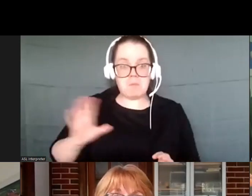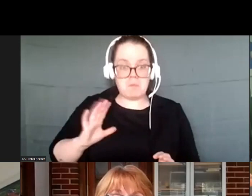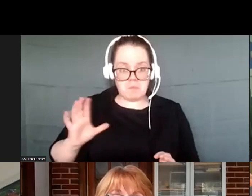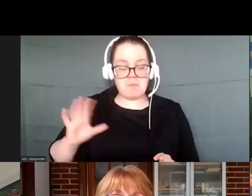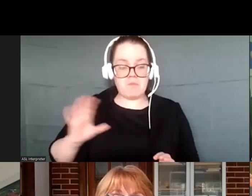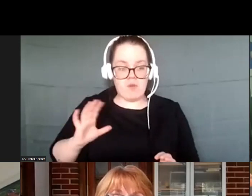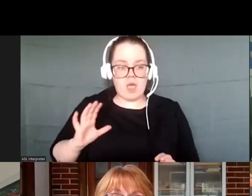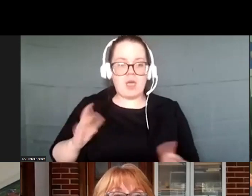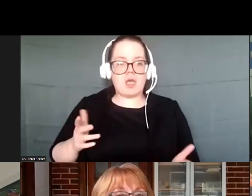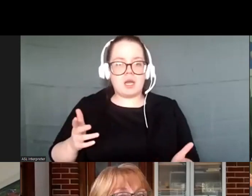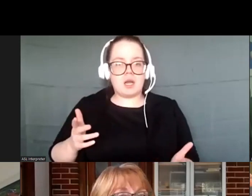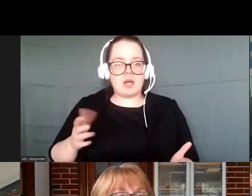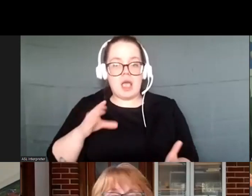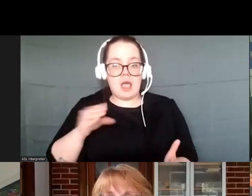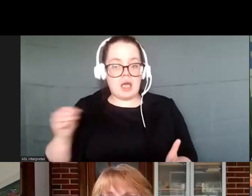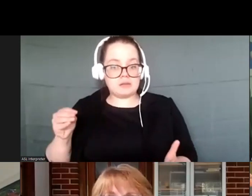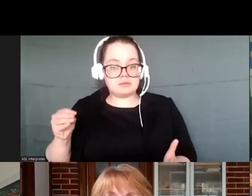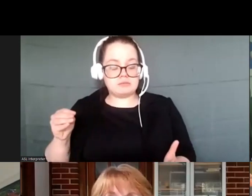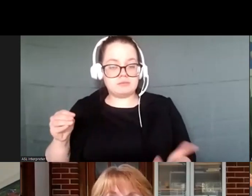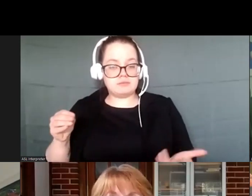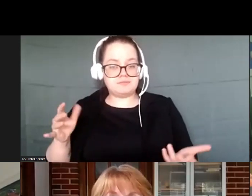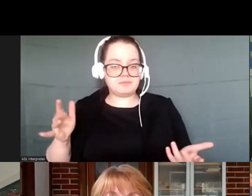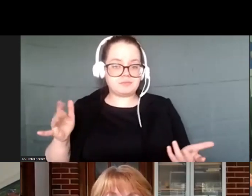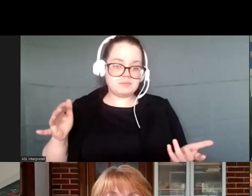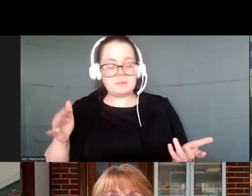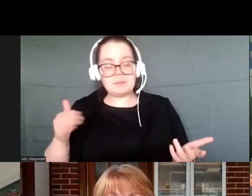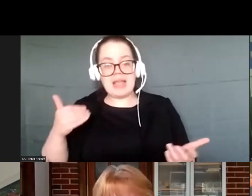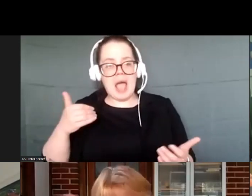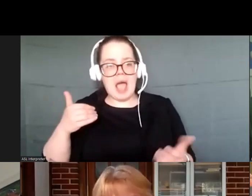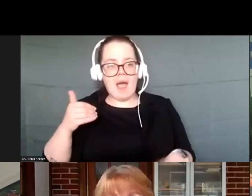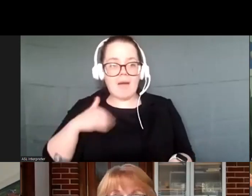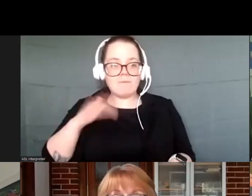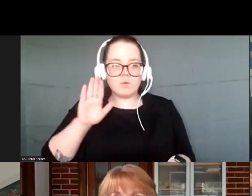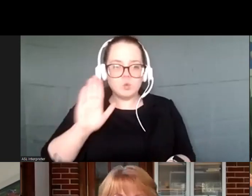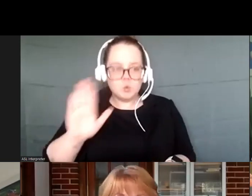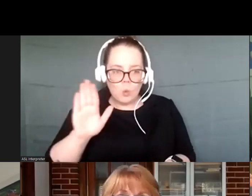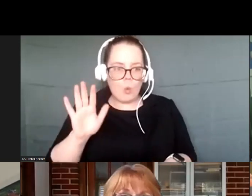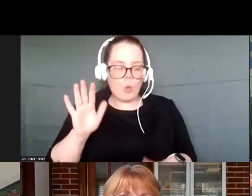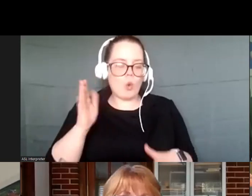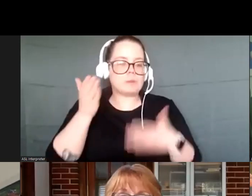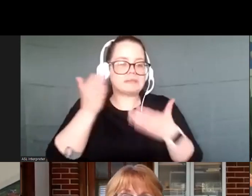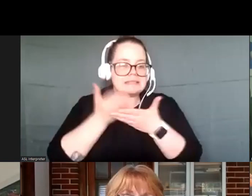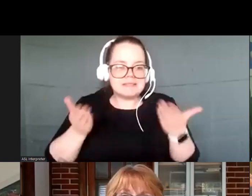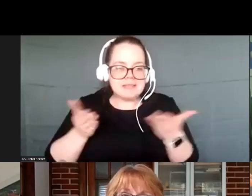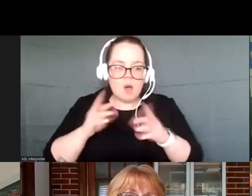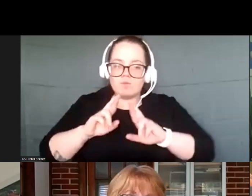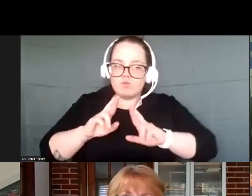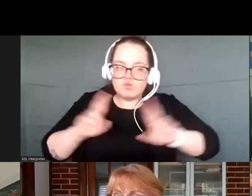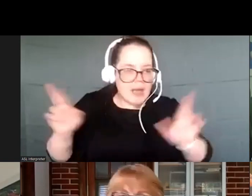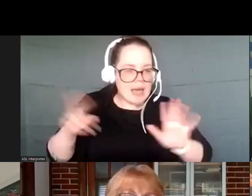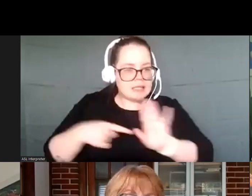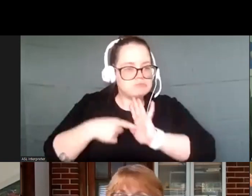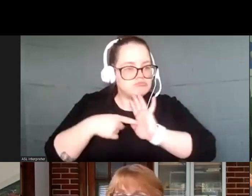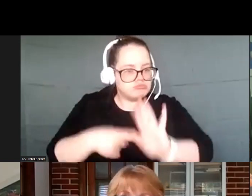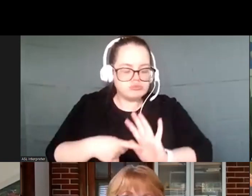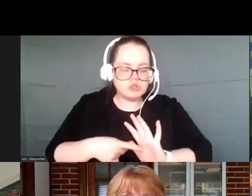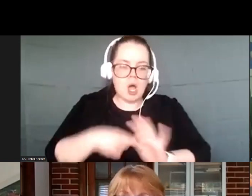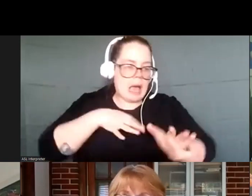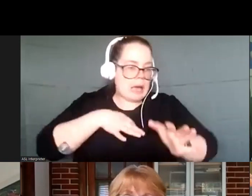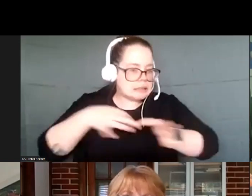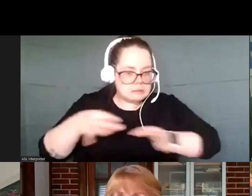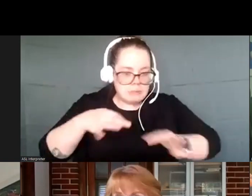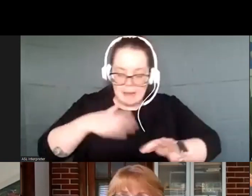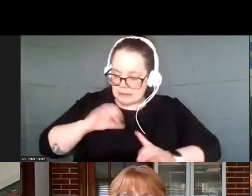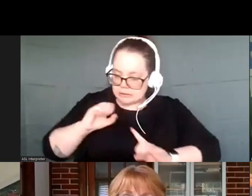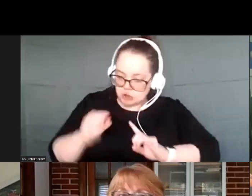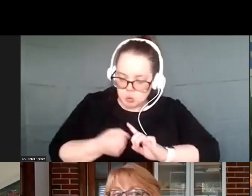and if I were you, and have your stuff ready. And here's my situation. I've